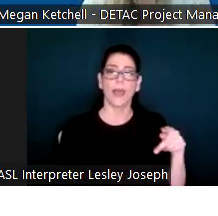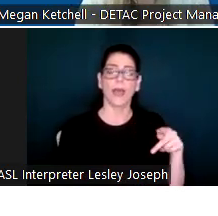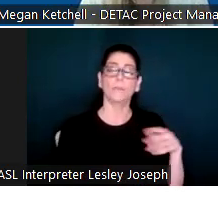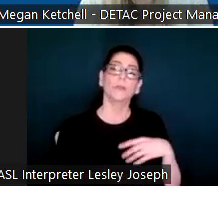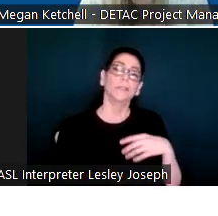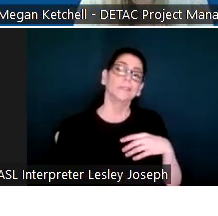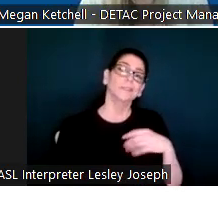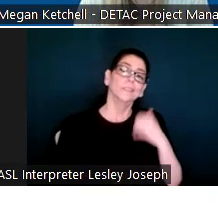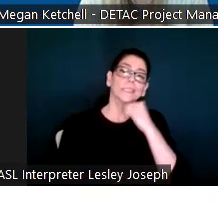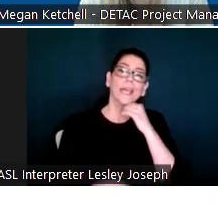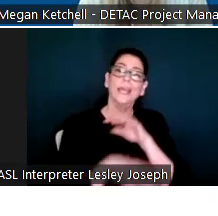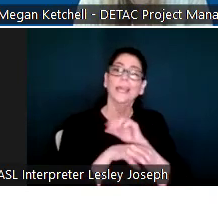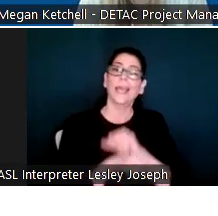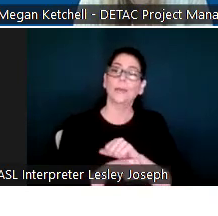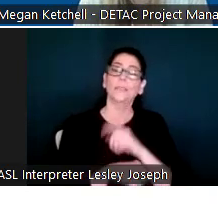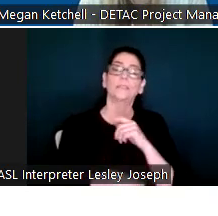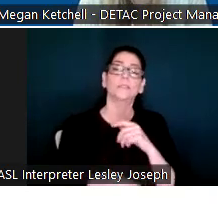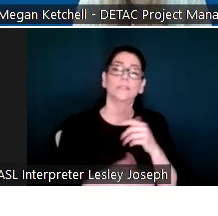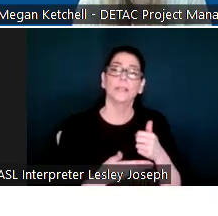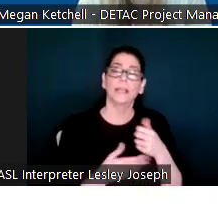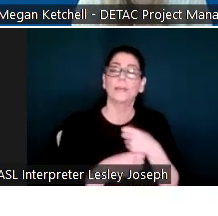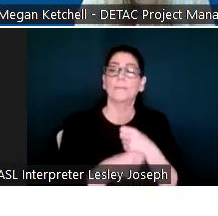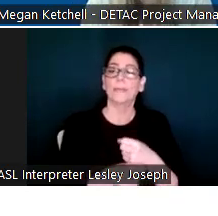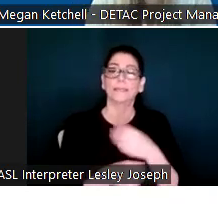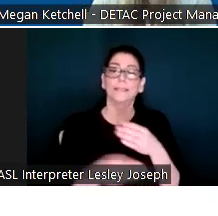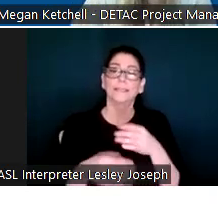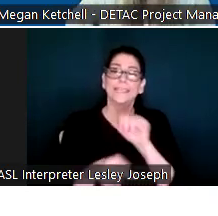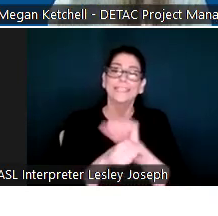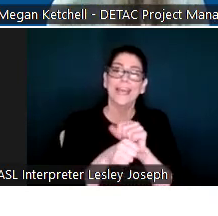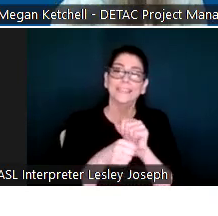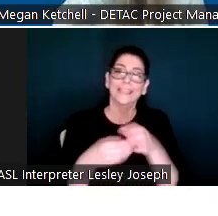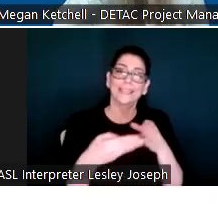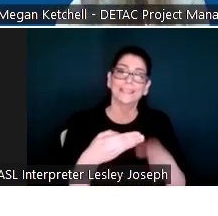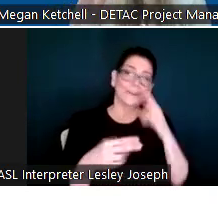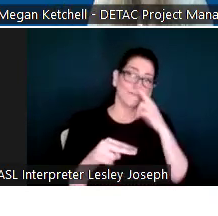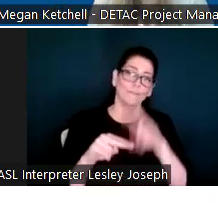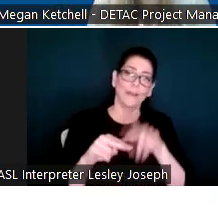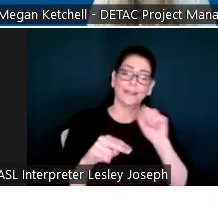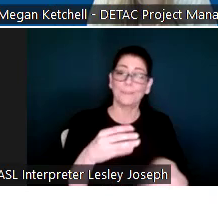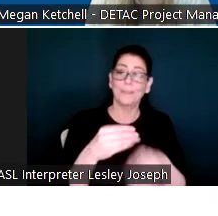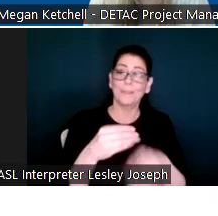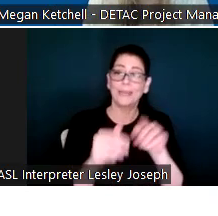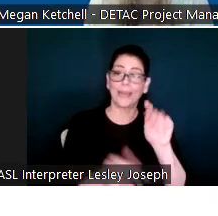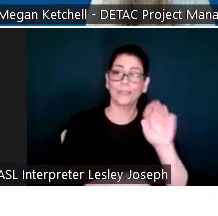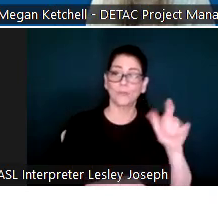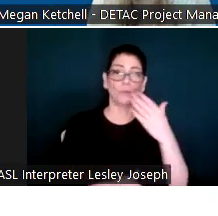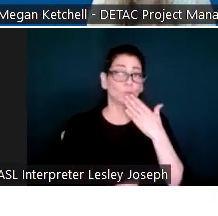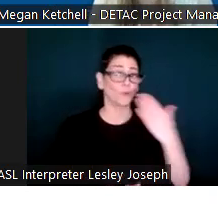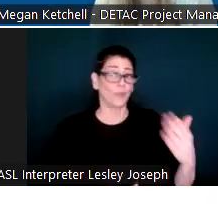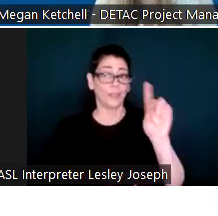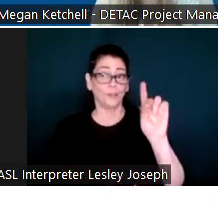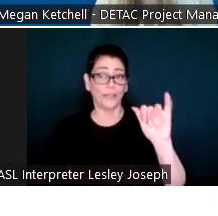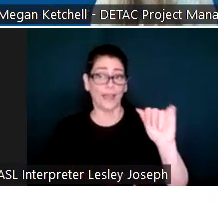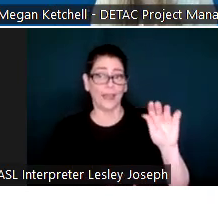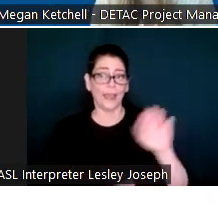makes getting tasks done fun and something that could be added as a tool. So thanks, Diane, for sharing that. And